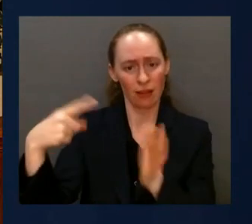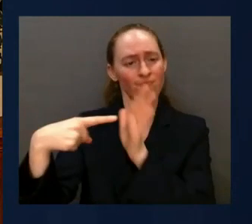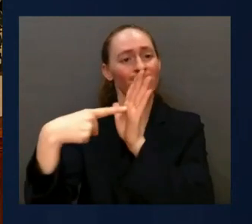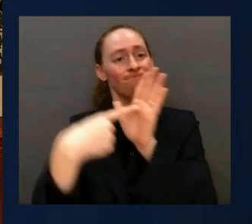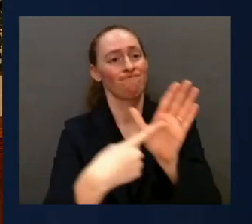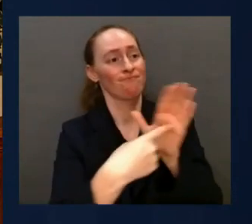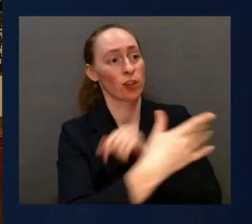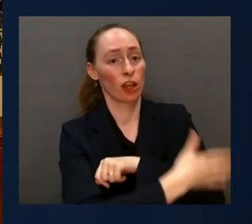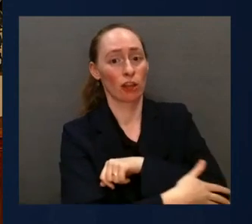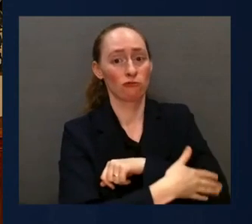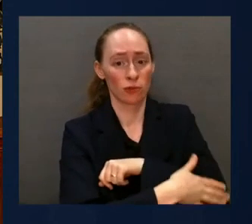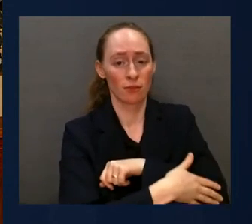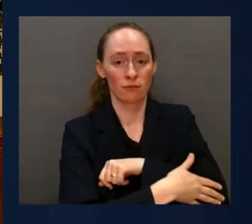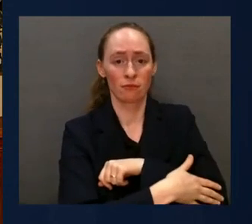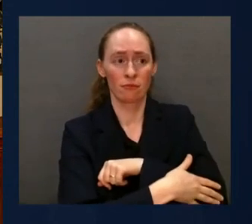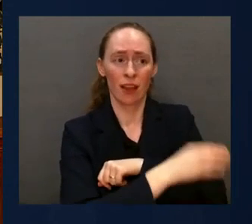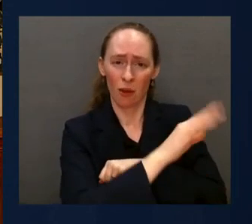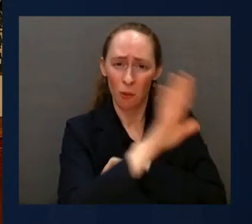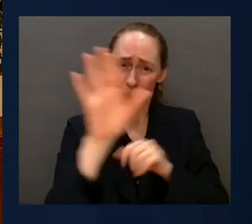Our ambassador is here.